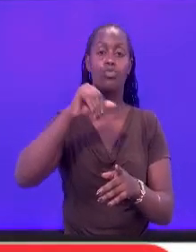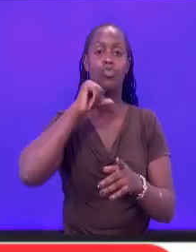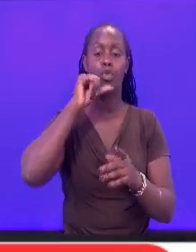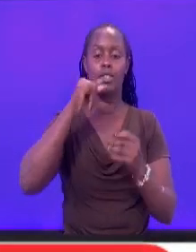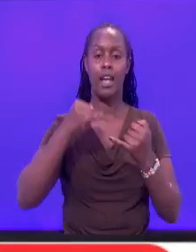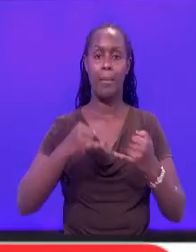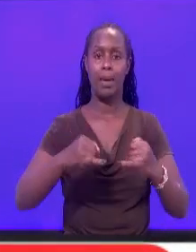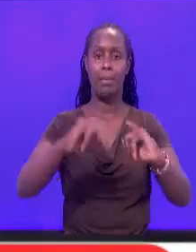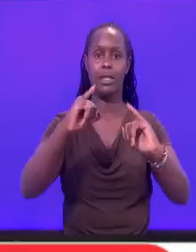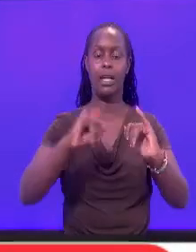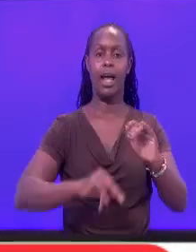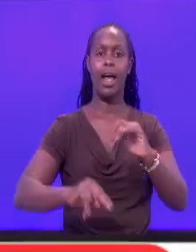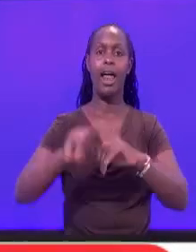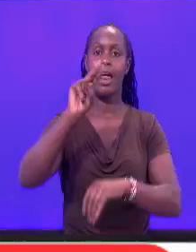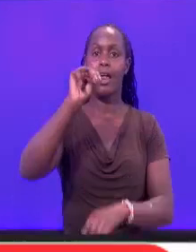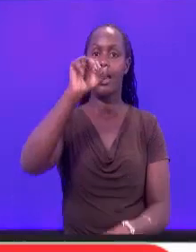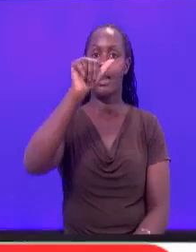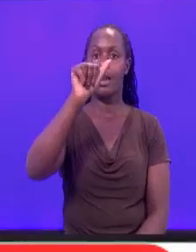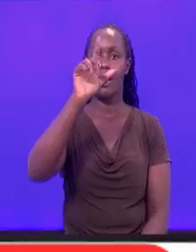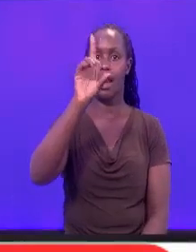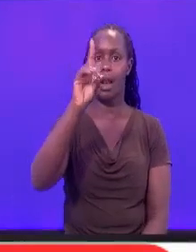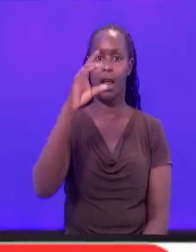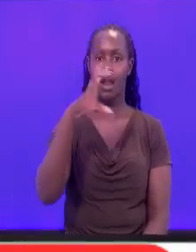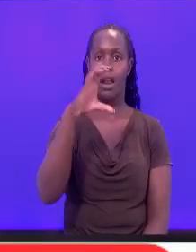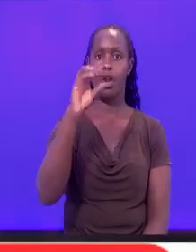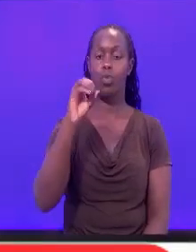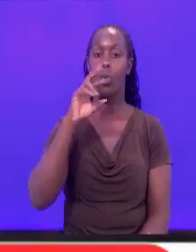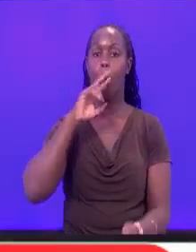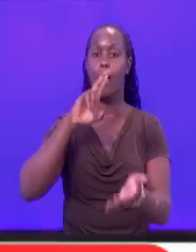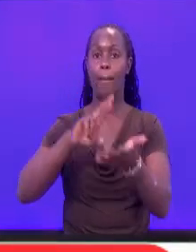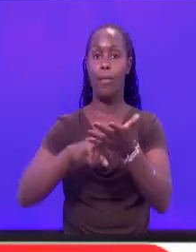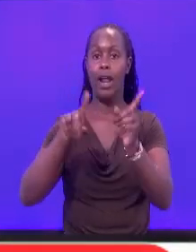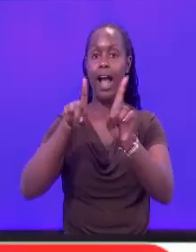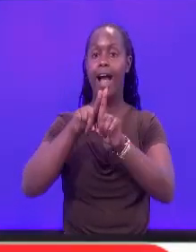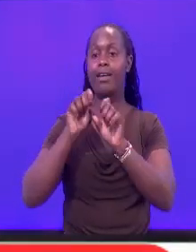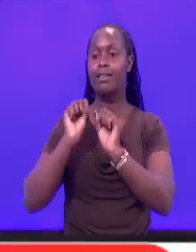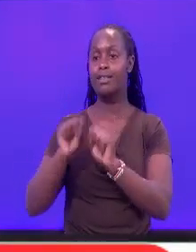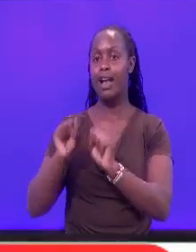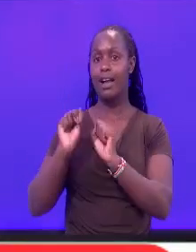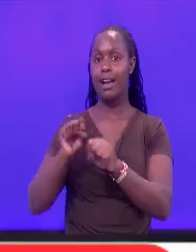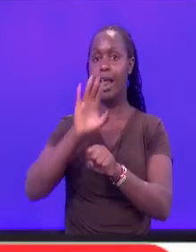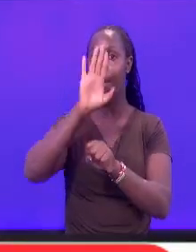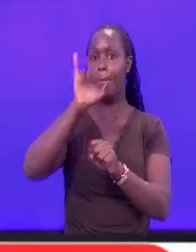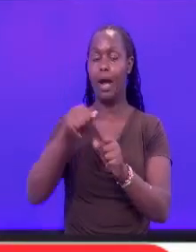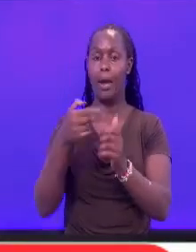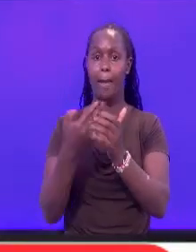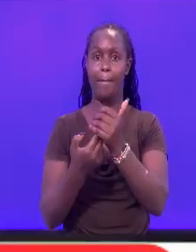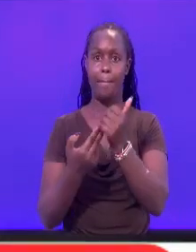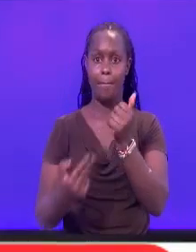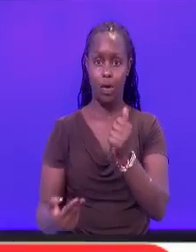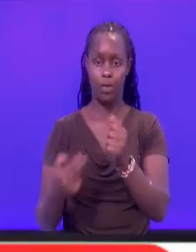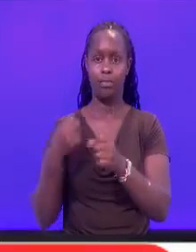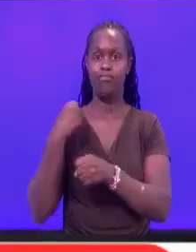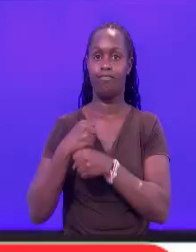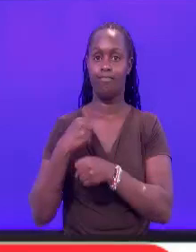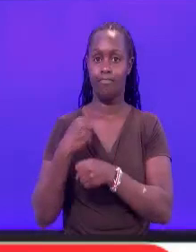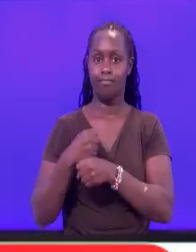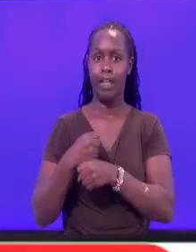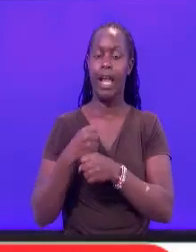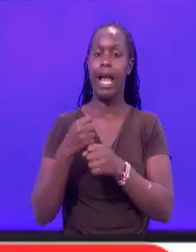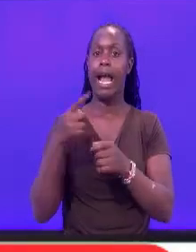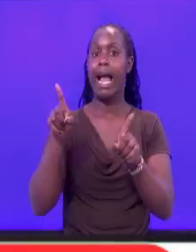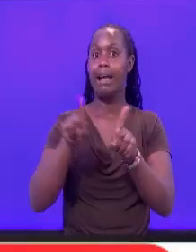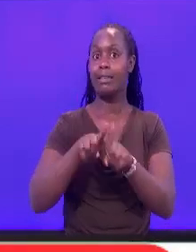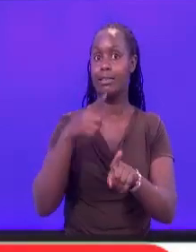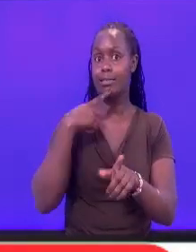National Dialogue Committee report as agreed by both factions, that is in a bid to stabilize Kenya's economy.